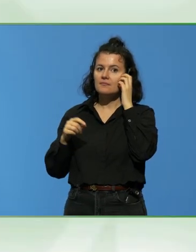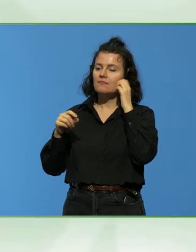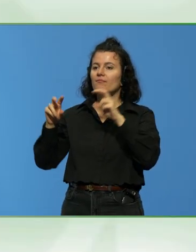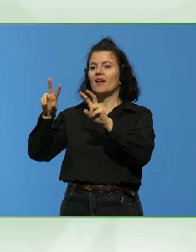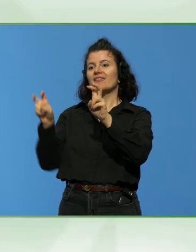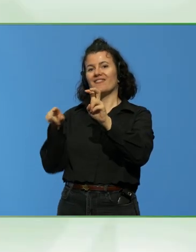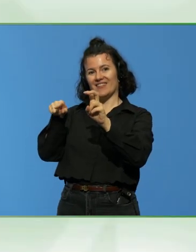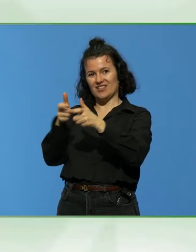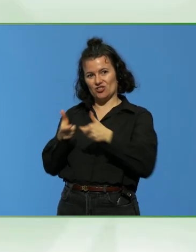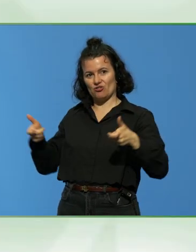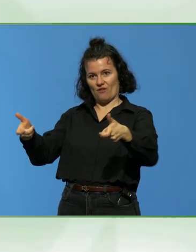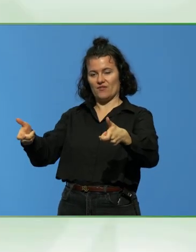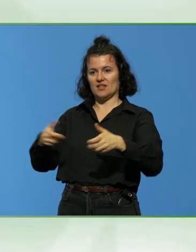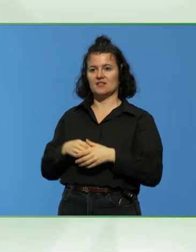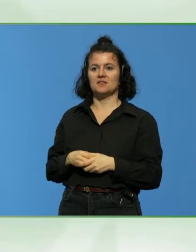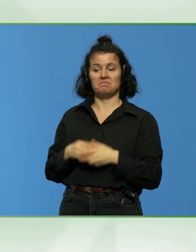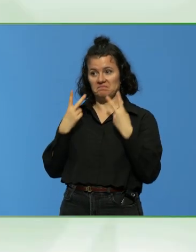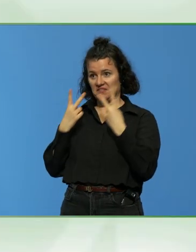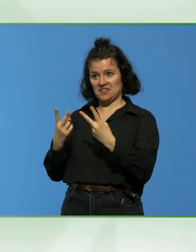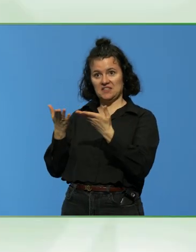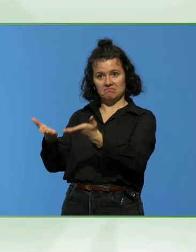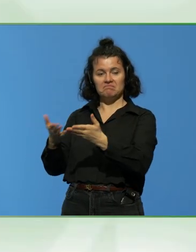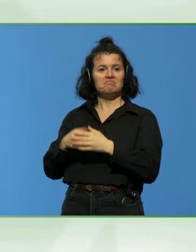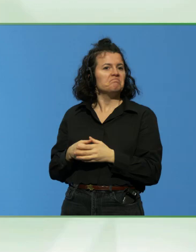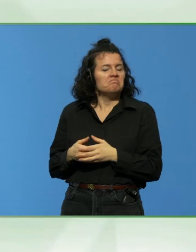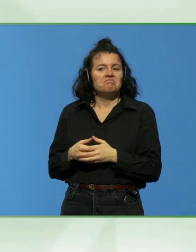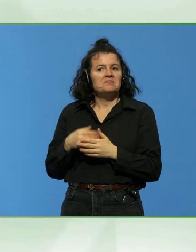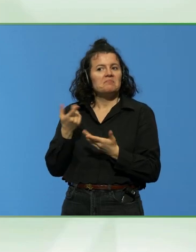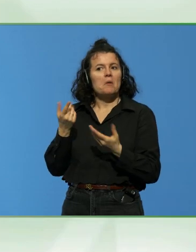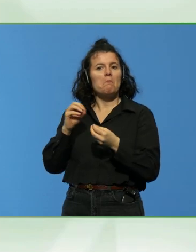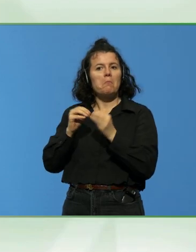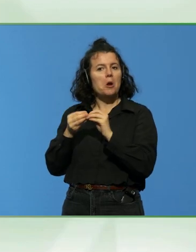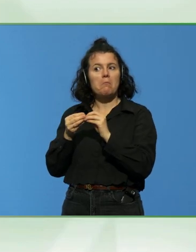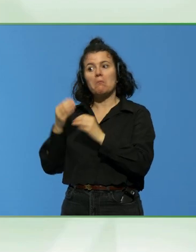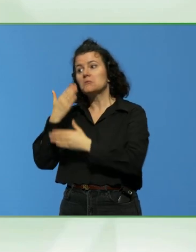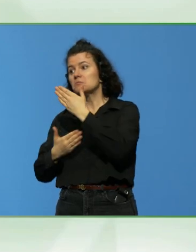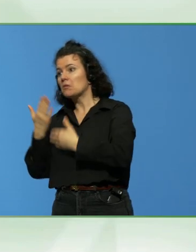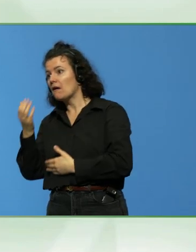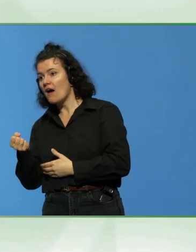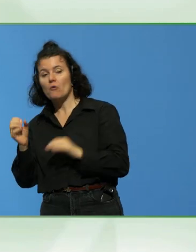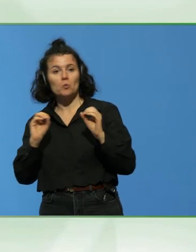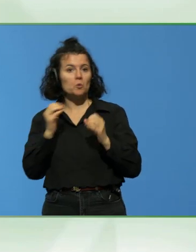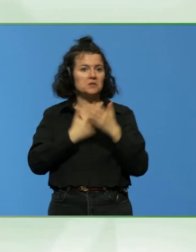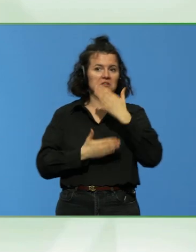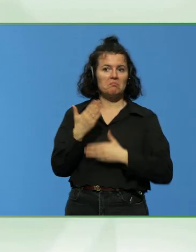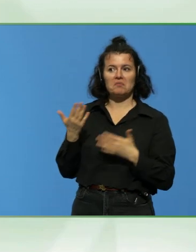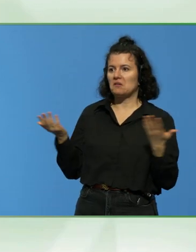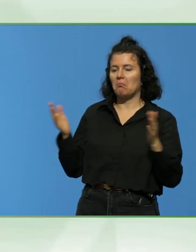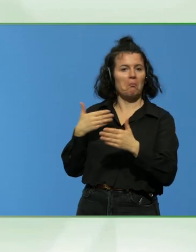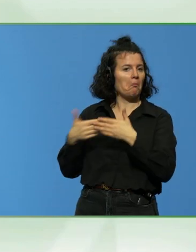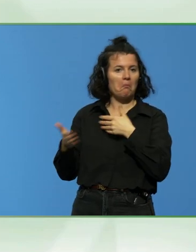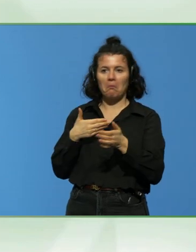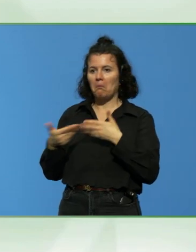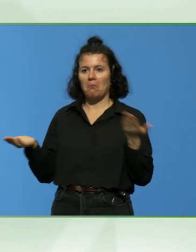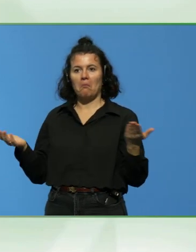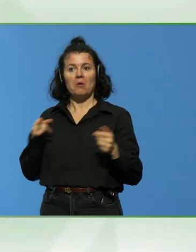if you have a disability or you haven't. If you want to do a game or